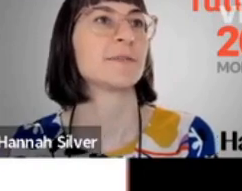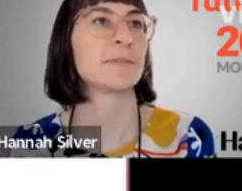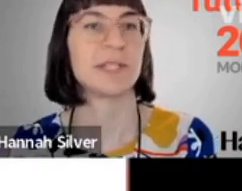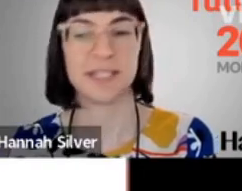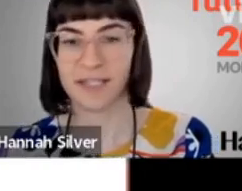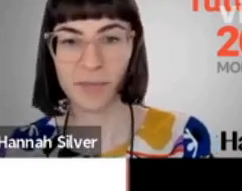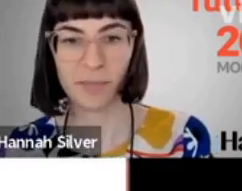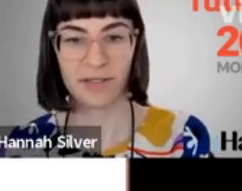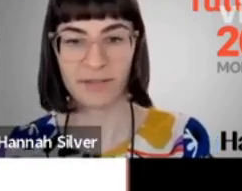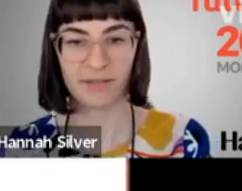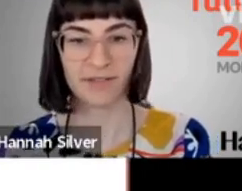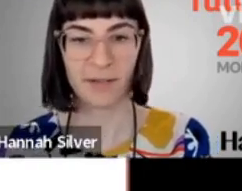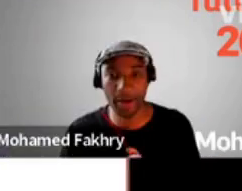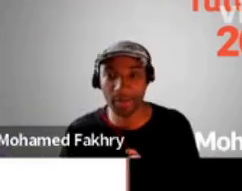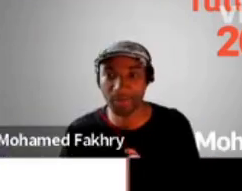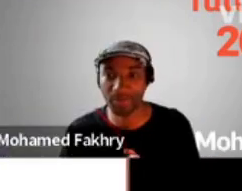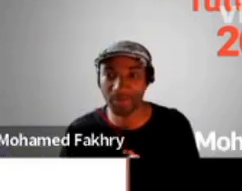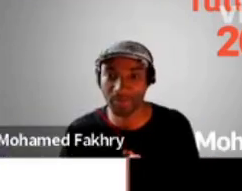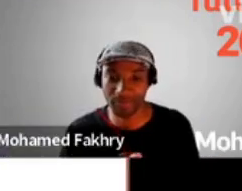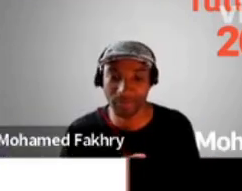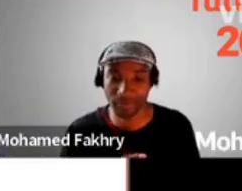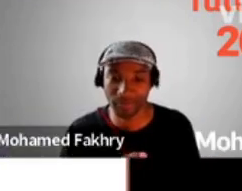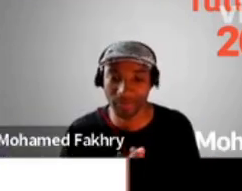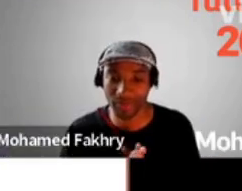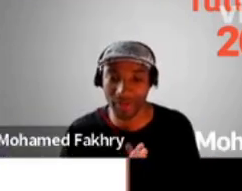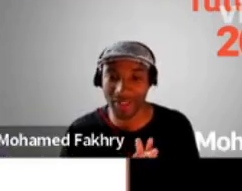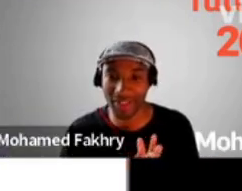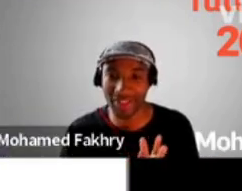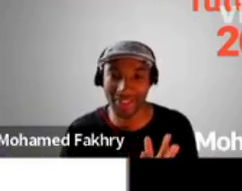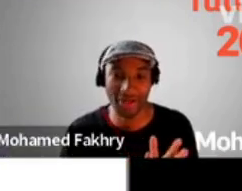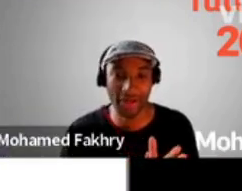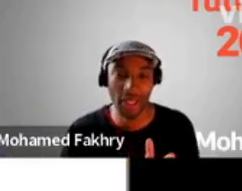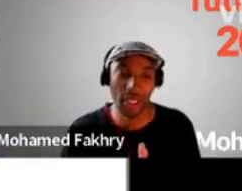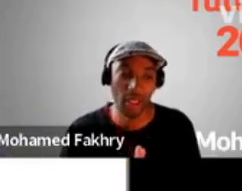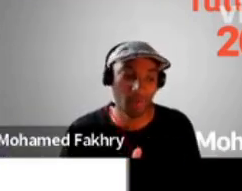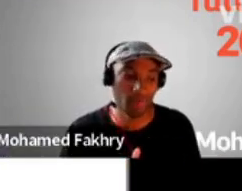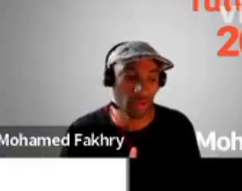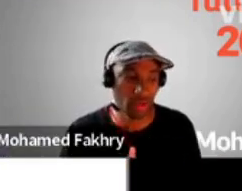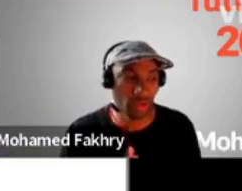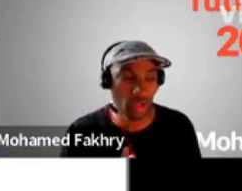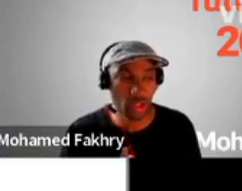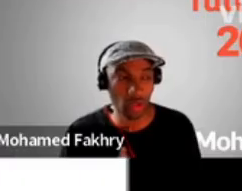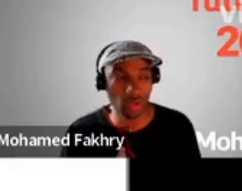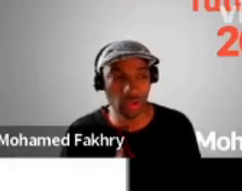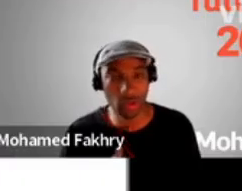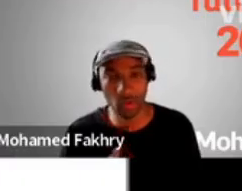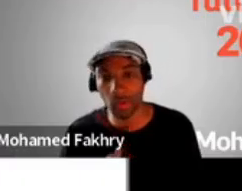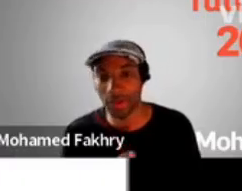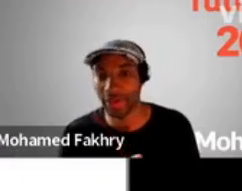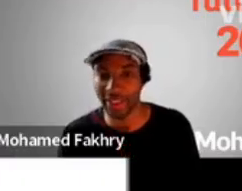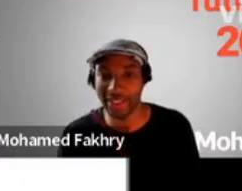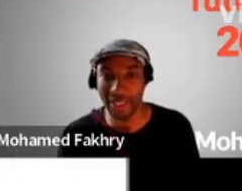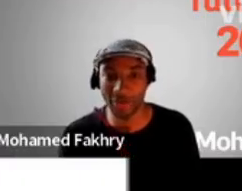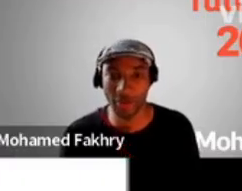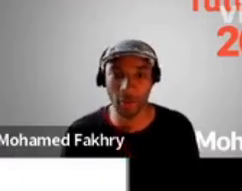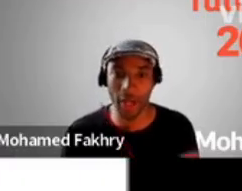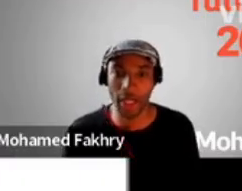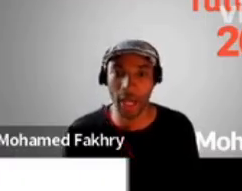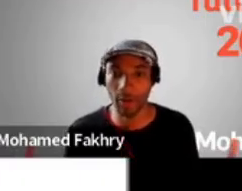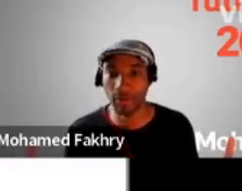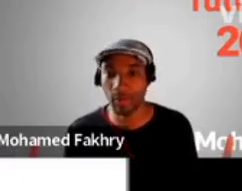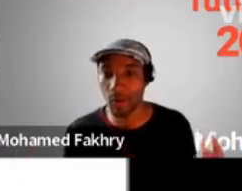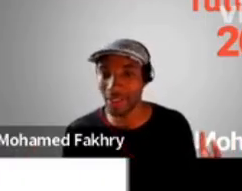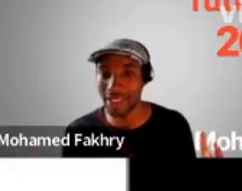I was busy typing. Yeah. Less. That's fine. So one thing is that